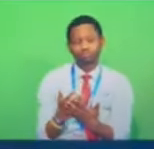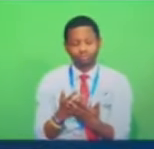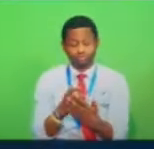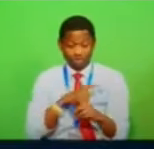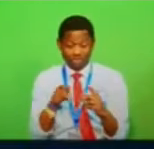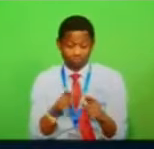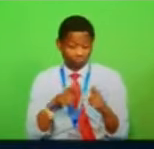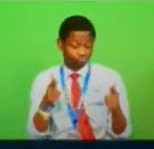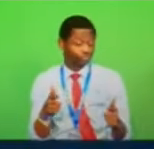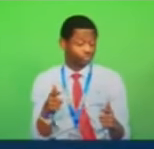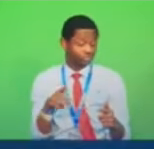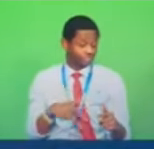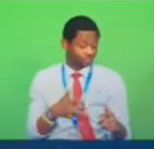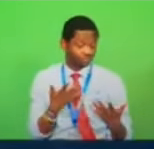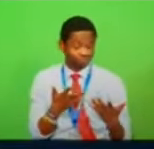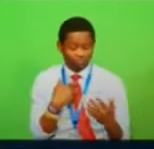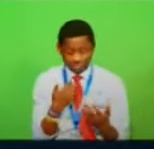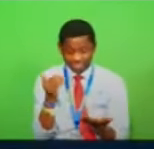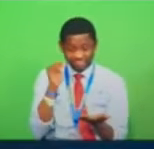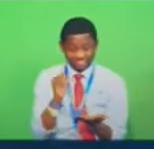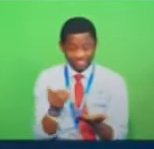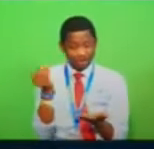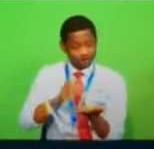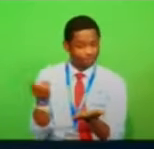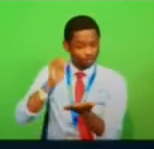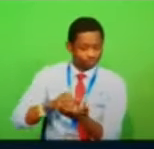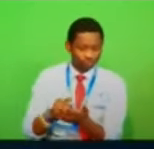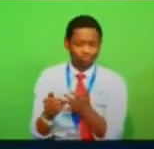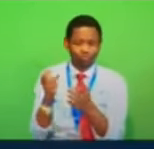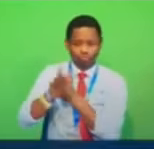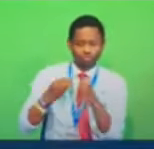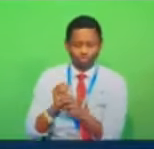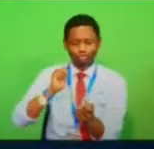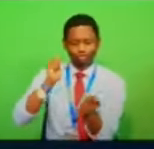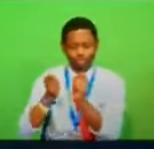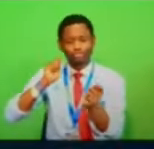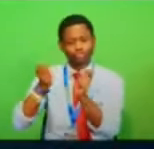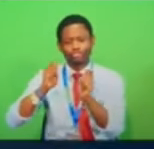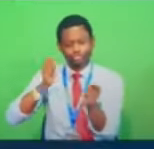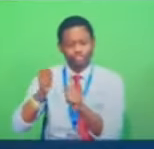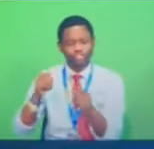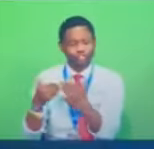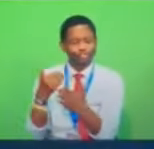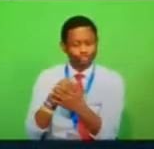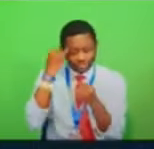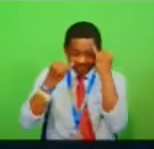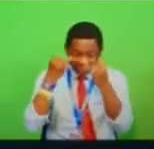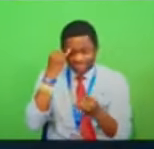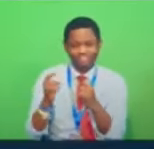harvest. But with the constantly changing world in which we live, as new trends come up, what new